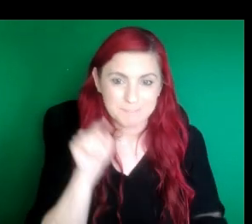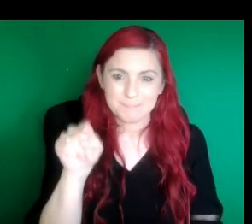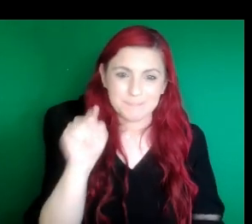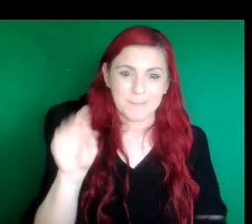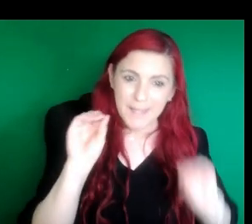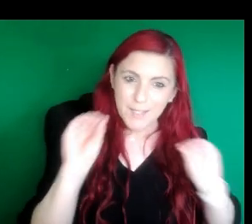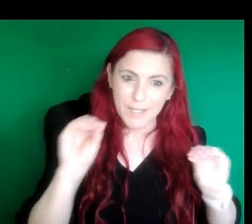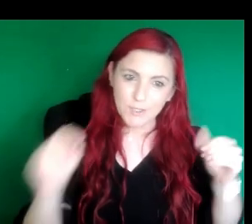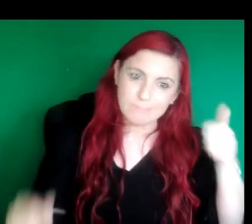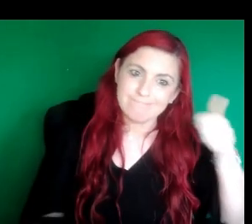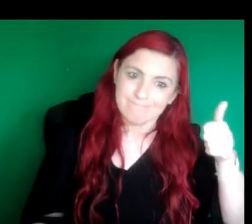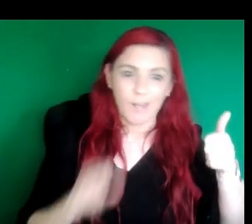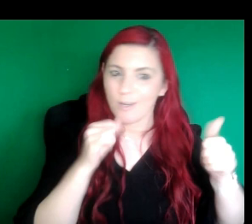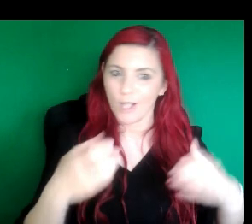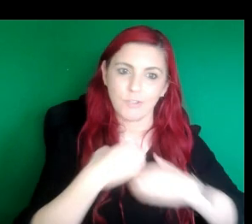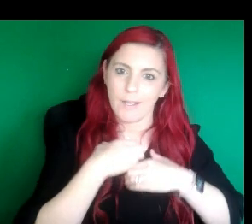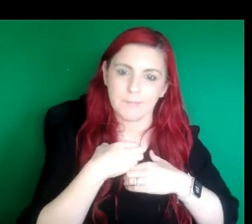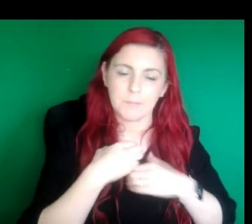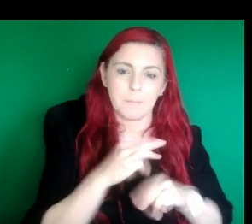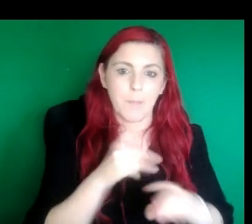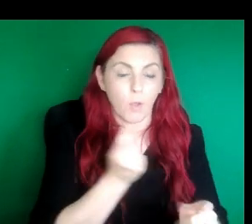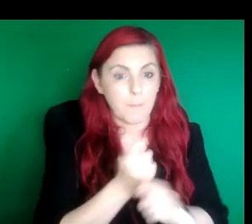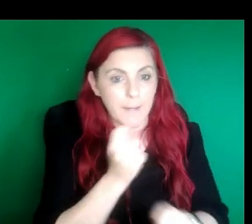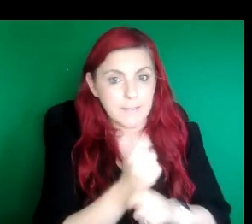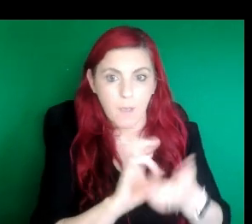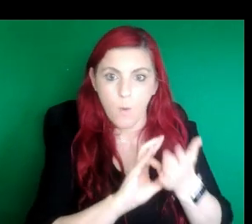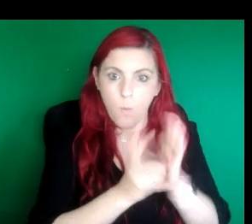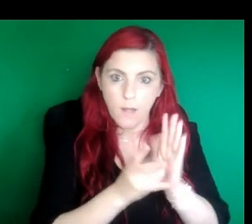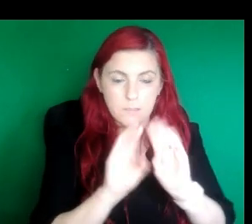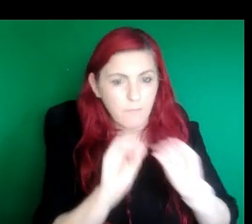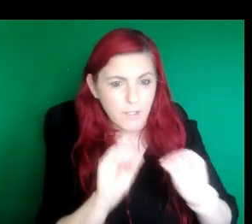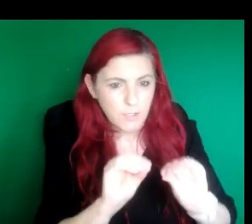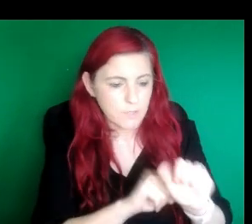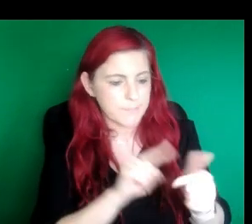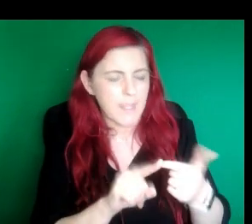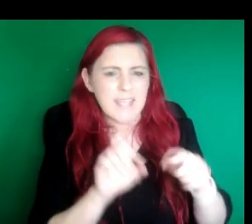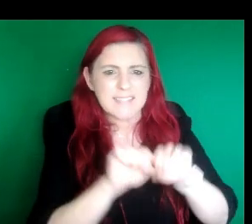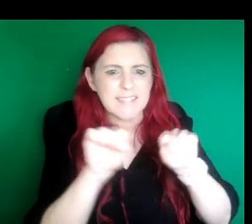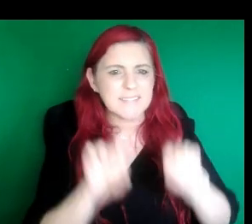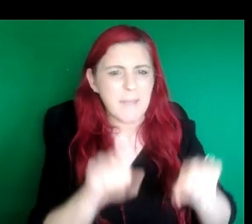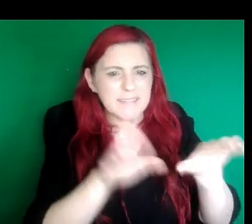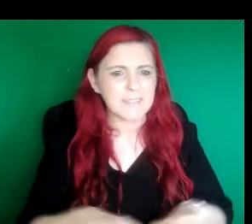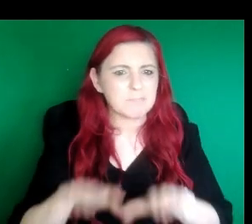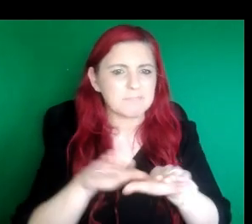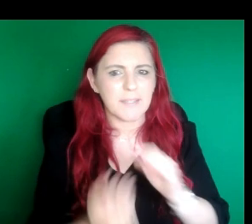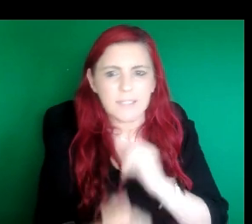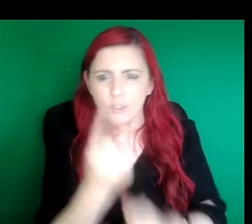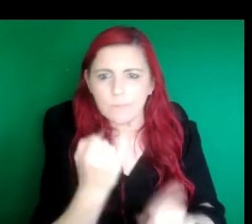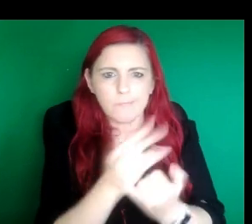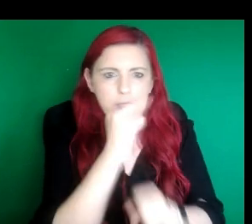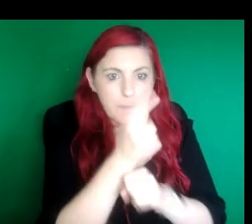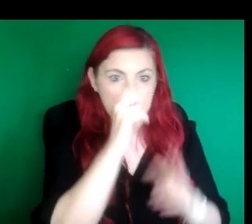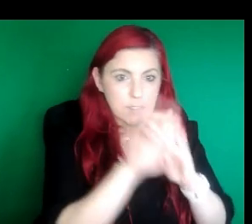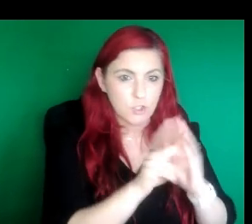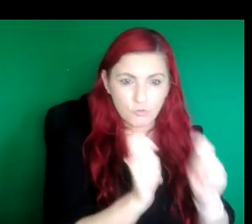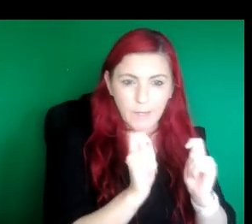very unsurprising, shall we say. So people complained about the quality of education. They complained about systemic problems, so problems with teacher